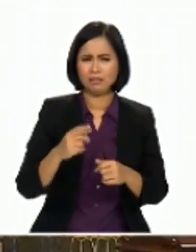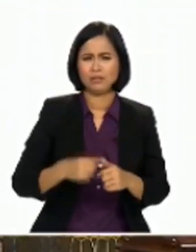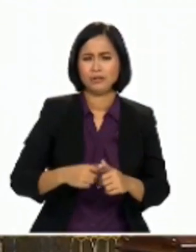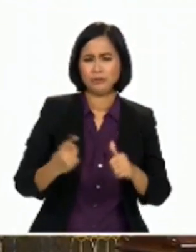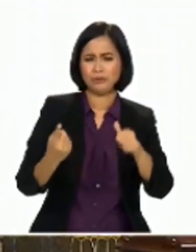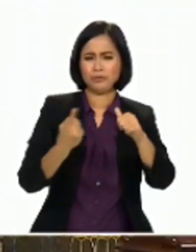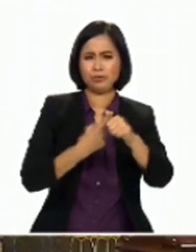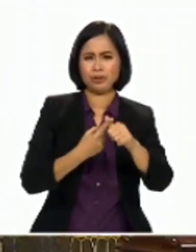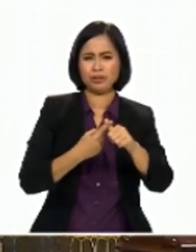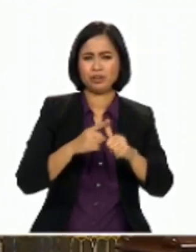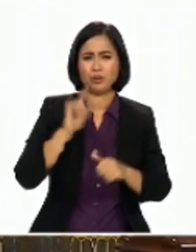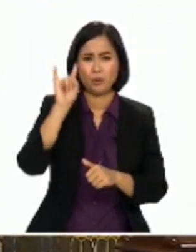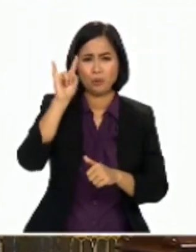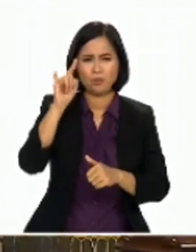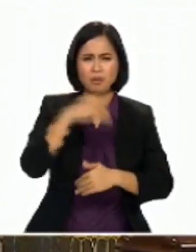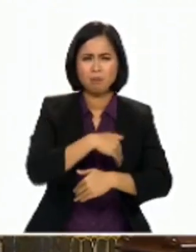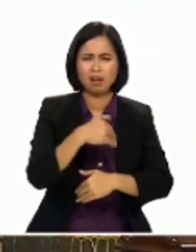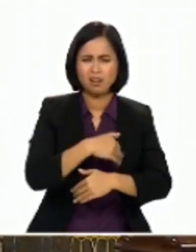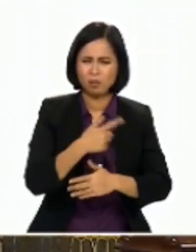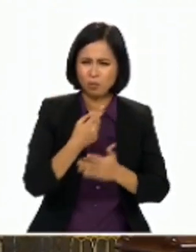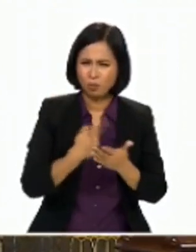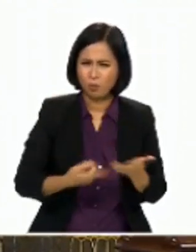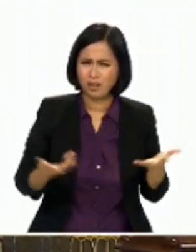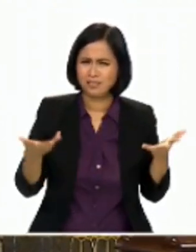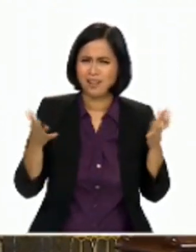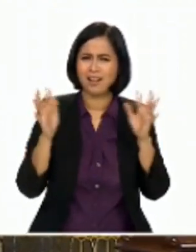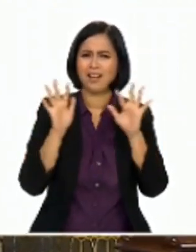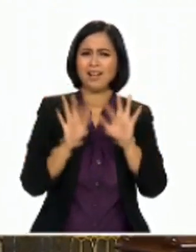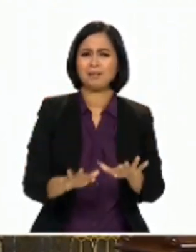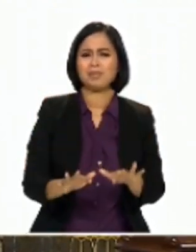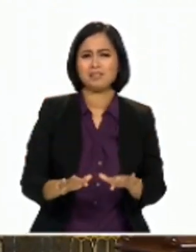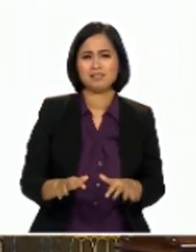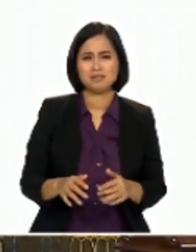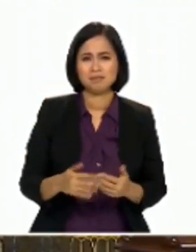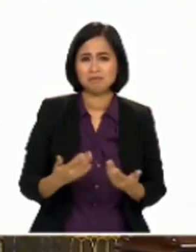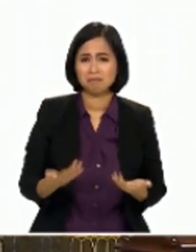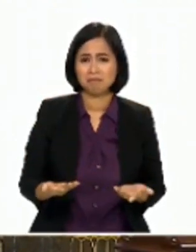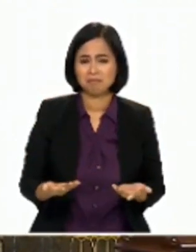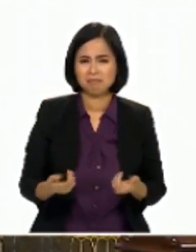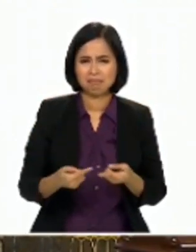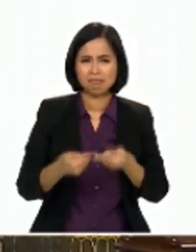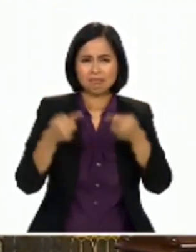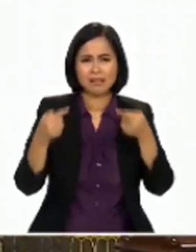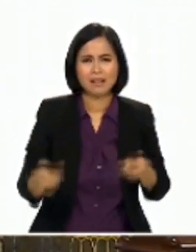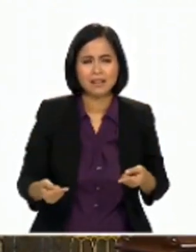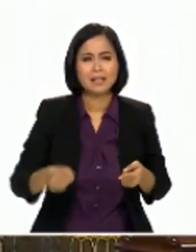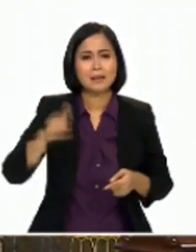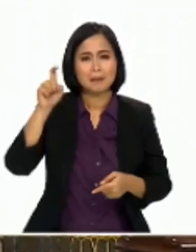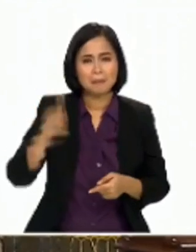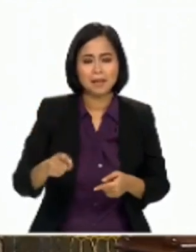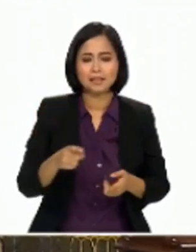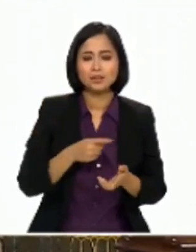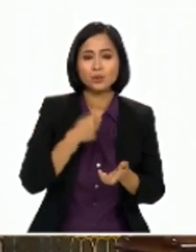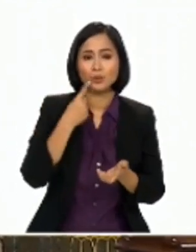Philippines. What the heck is happening to you? You are supposed to